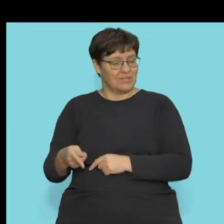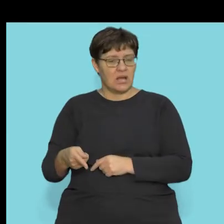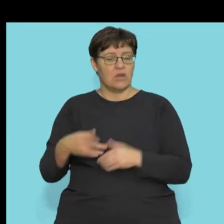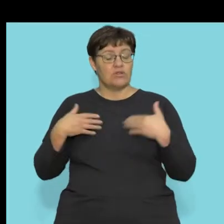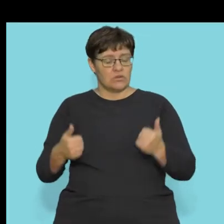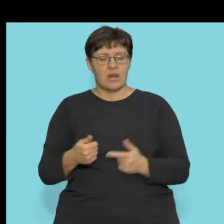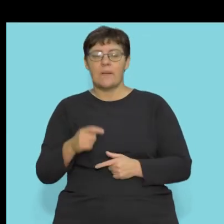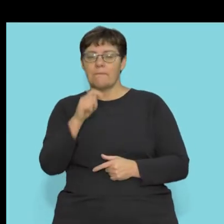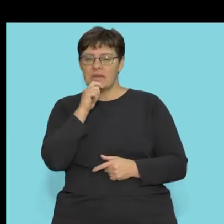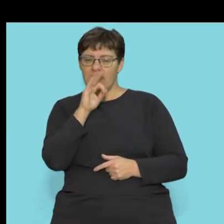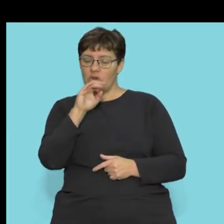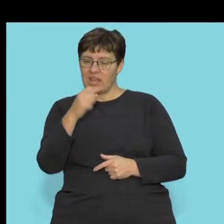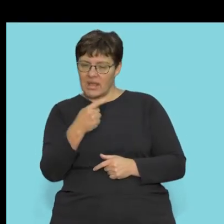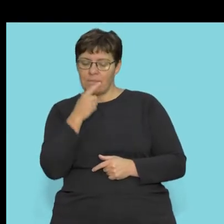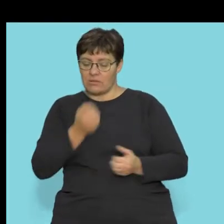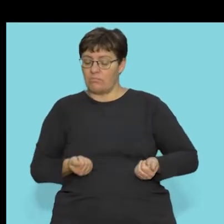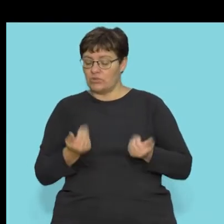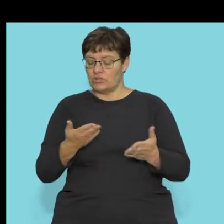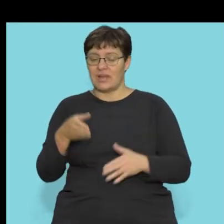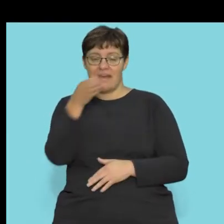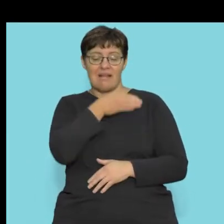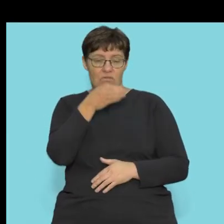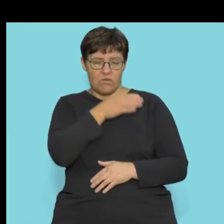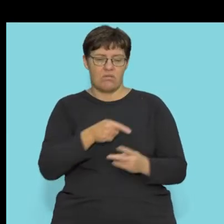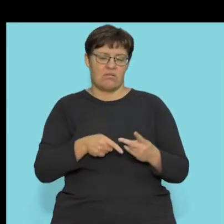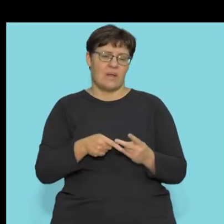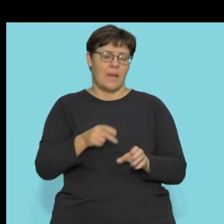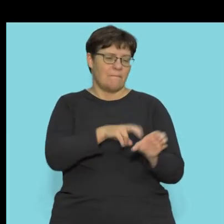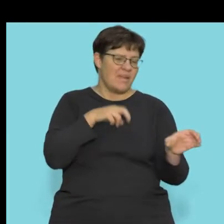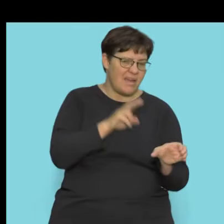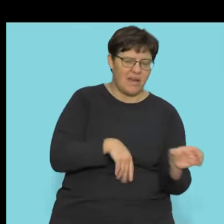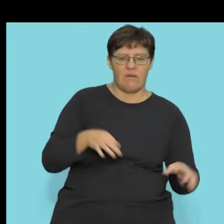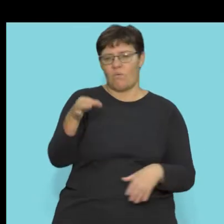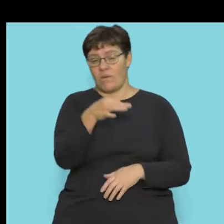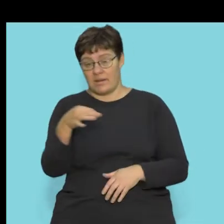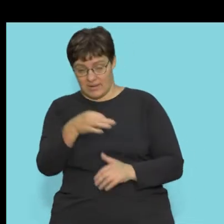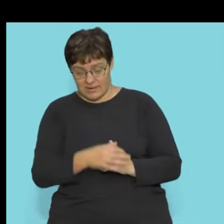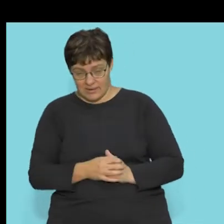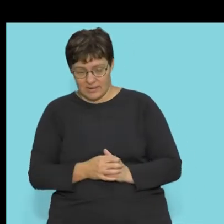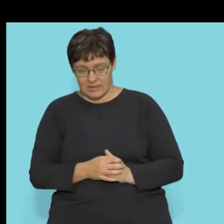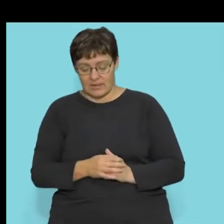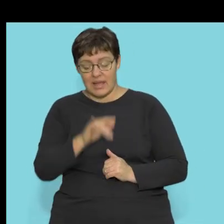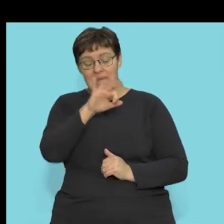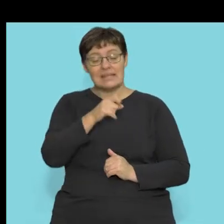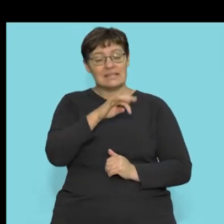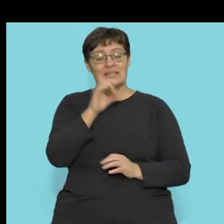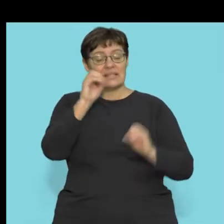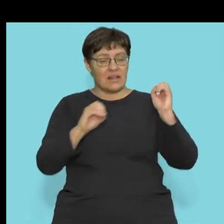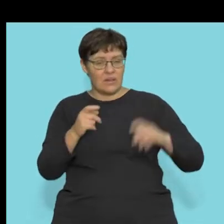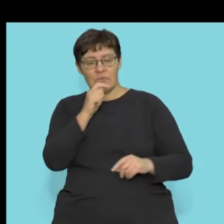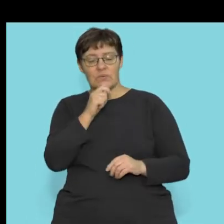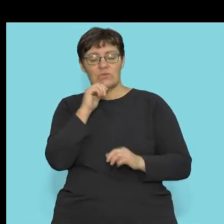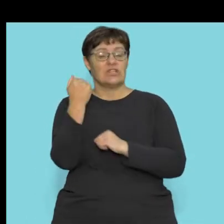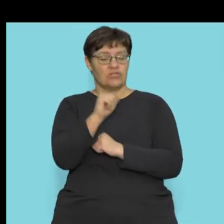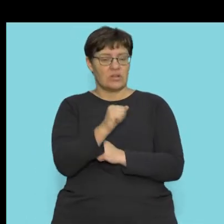and fungi produces alcohol as well as beer and wine. Yeast cells can be used in the